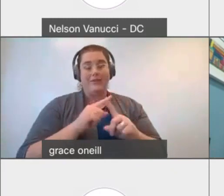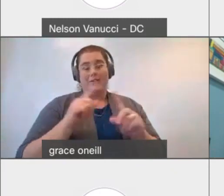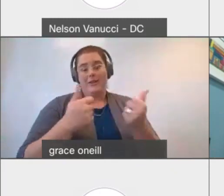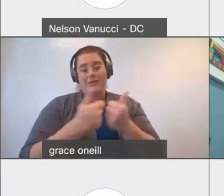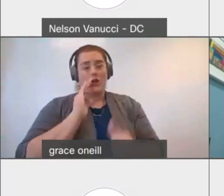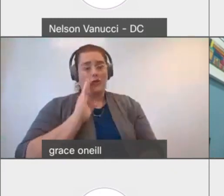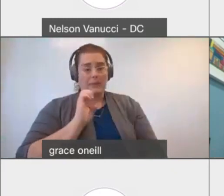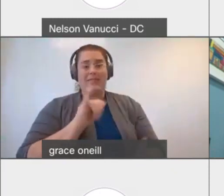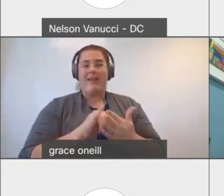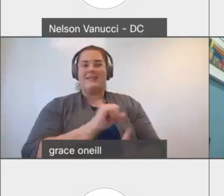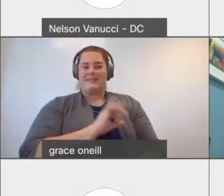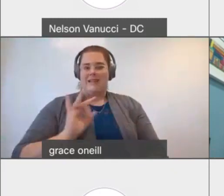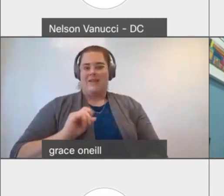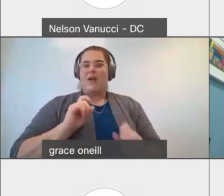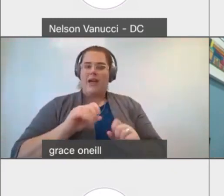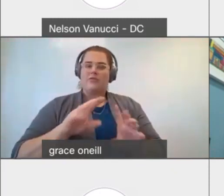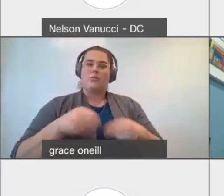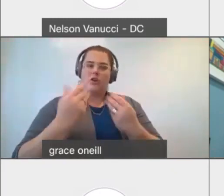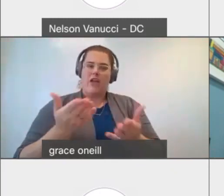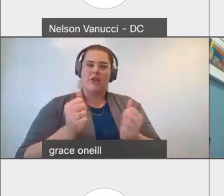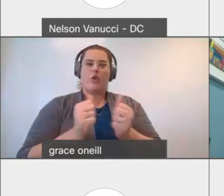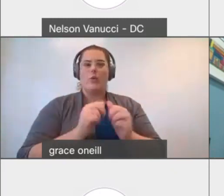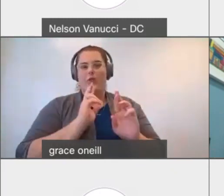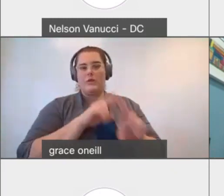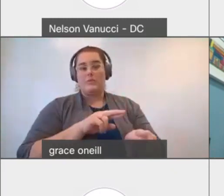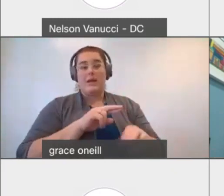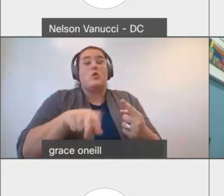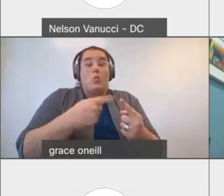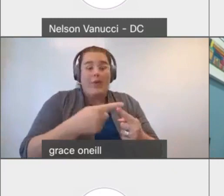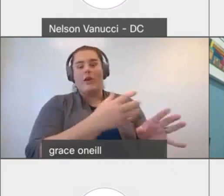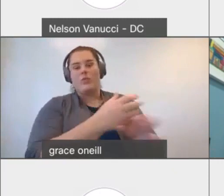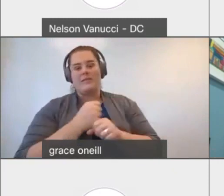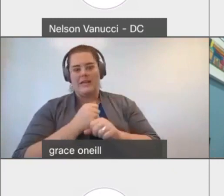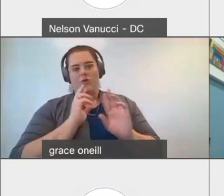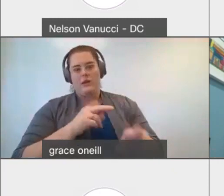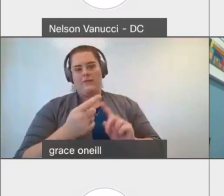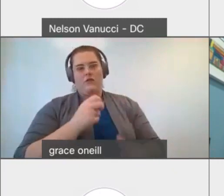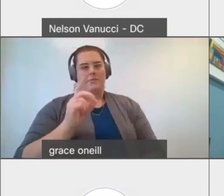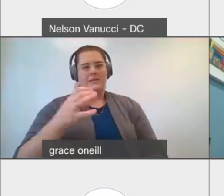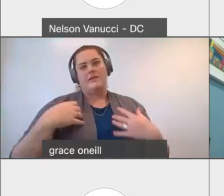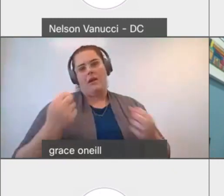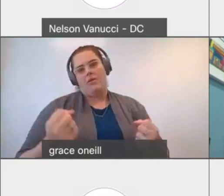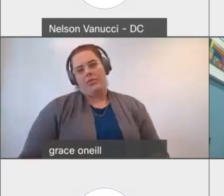that the staff would have to provide you with the response when they received it. And